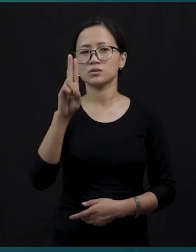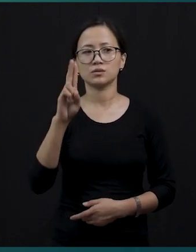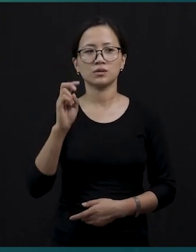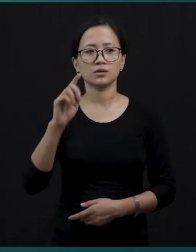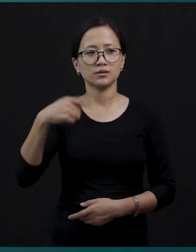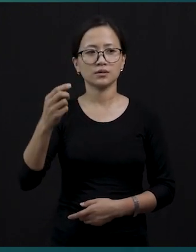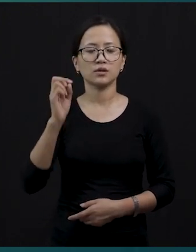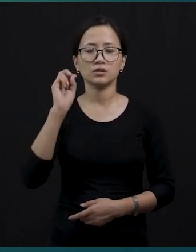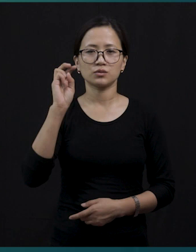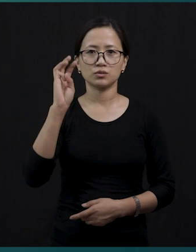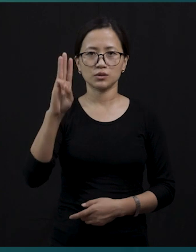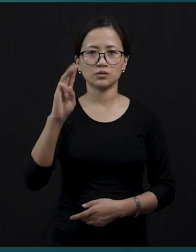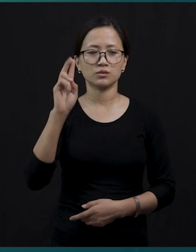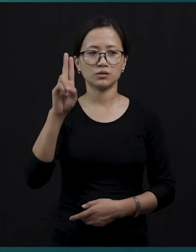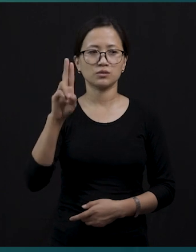2,182. Then next you have